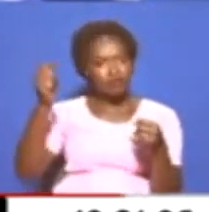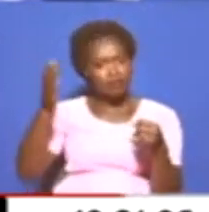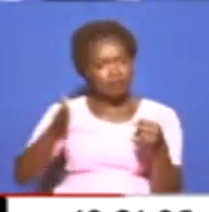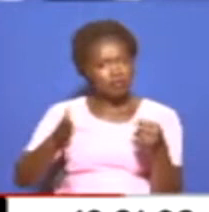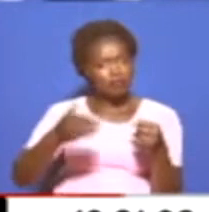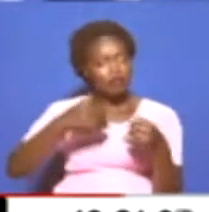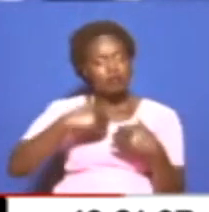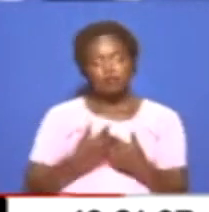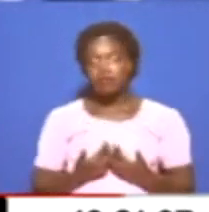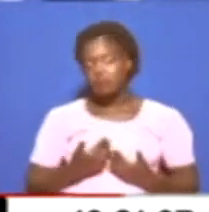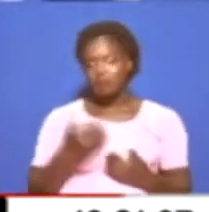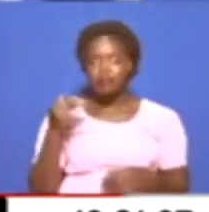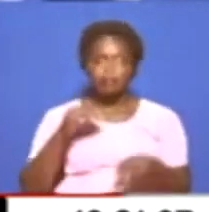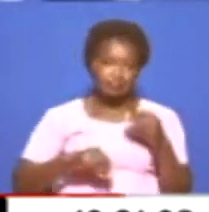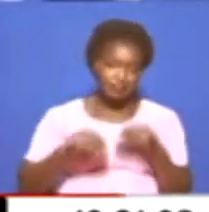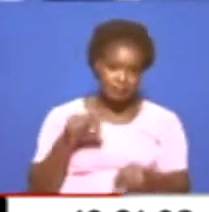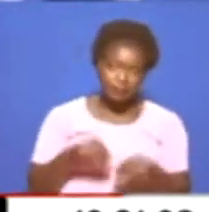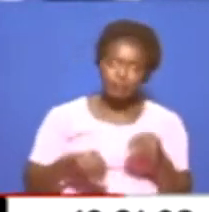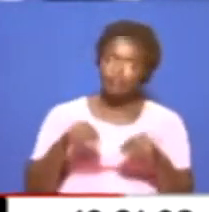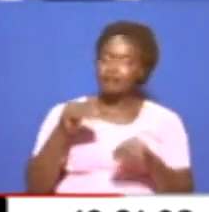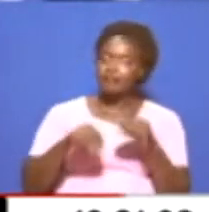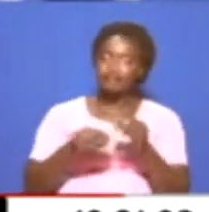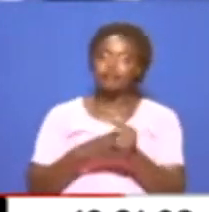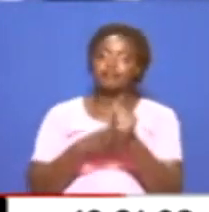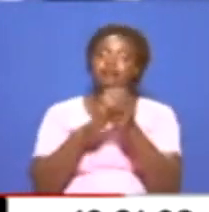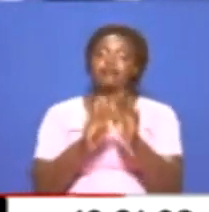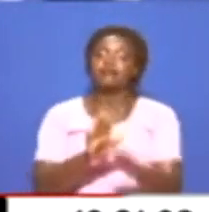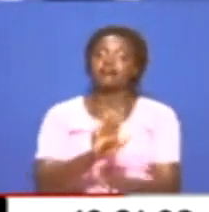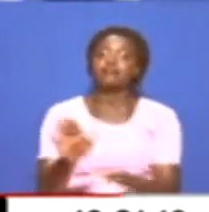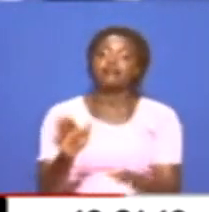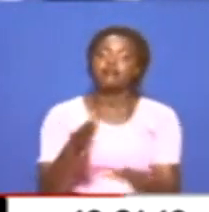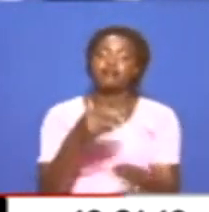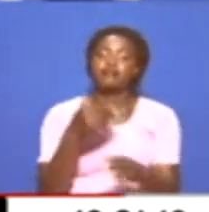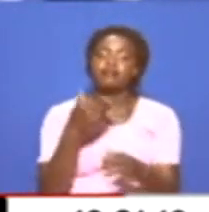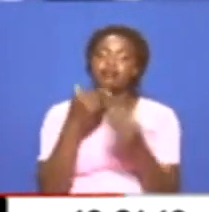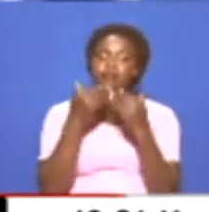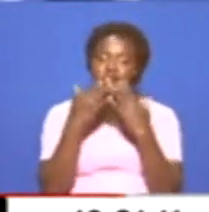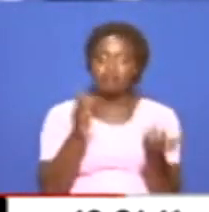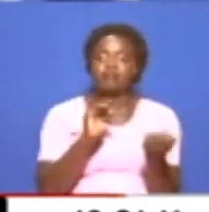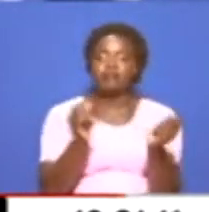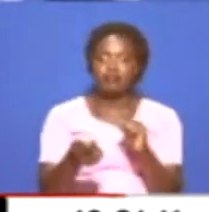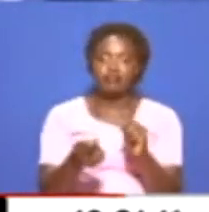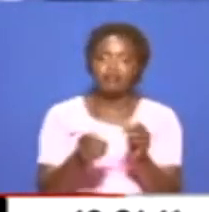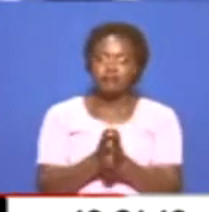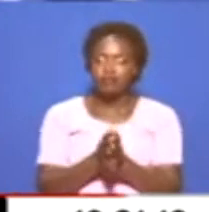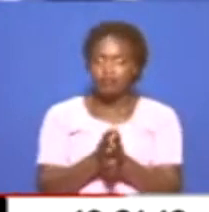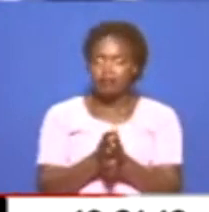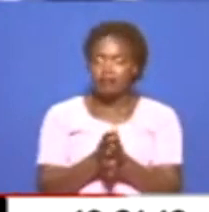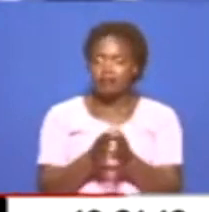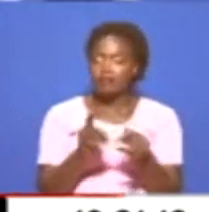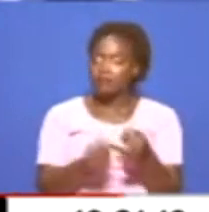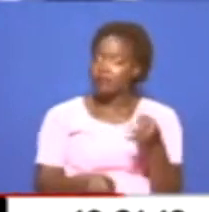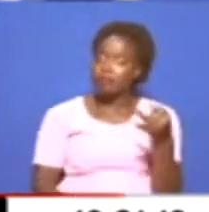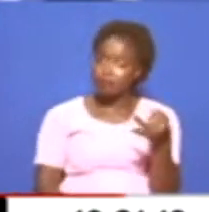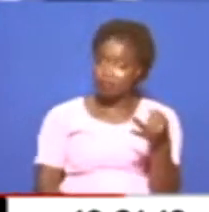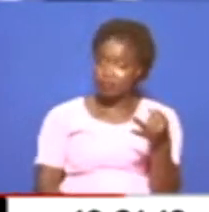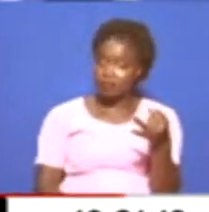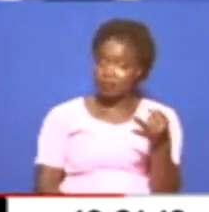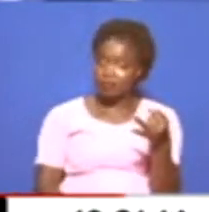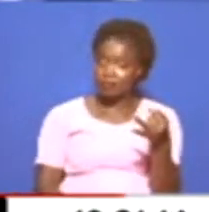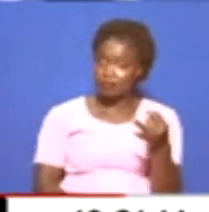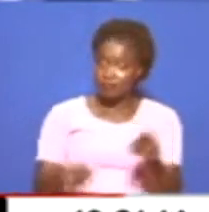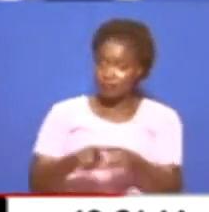going to elections, electing their leaders, and nothing much changes. Number two, I still